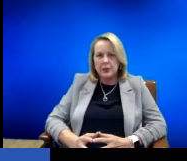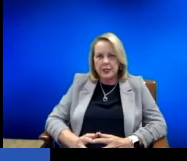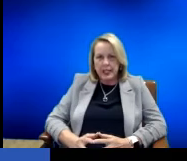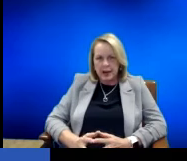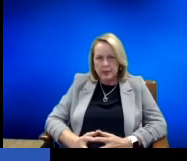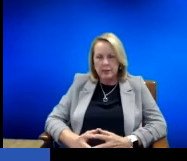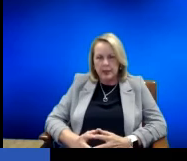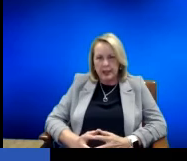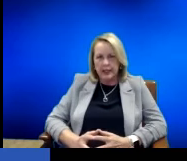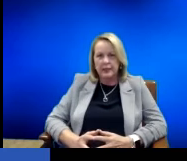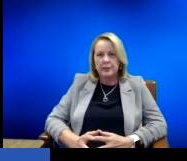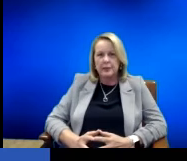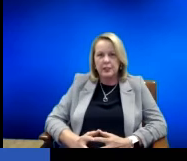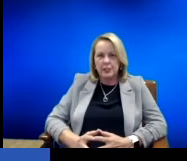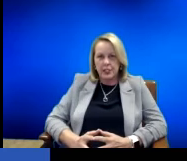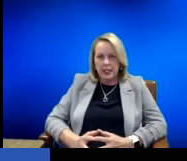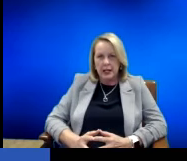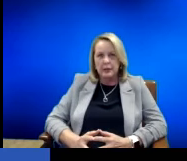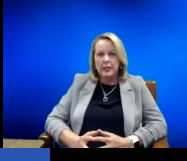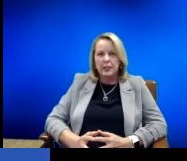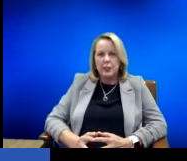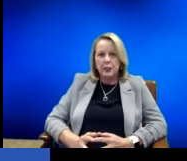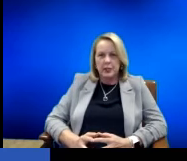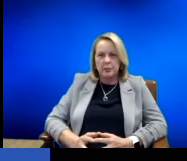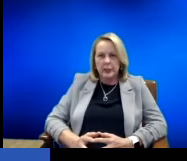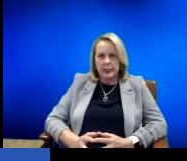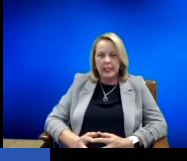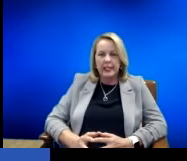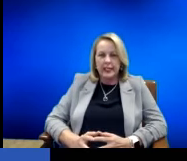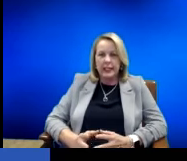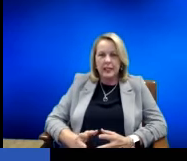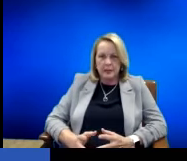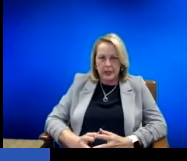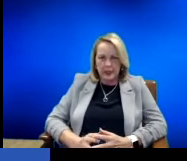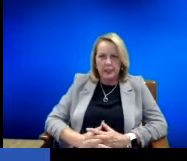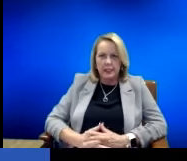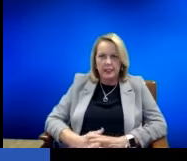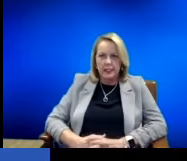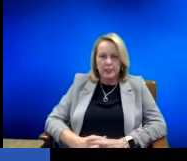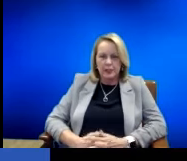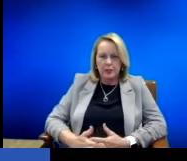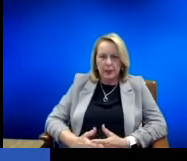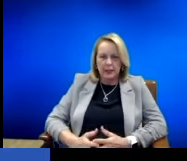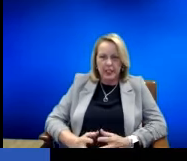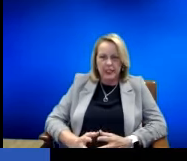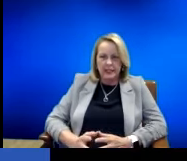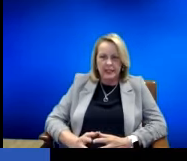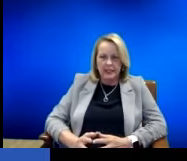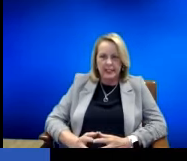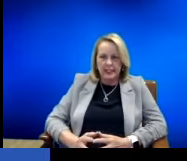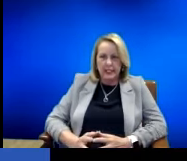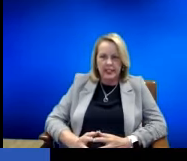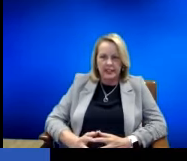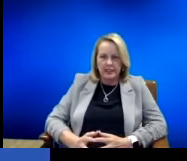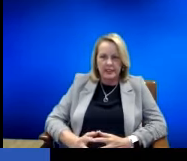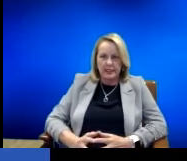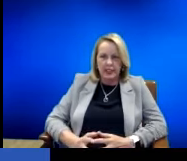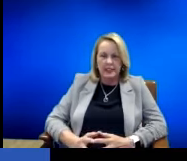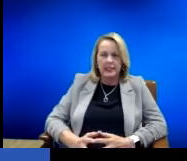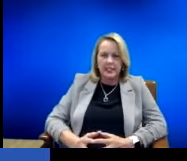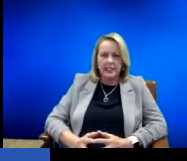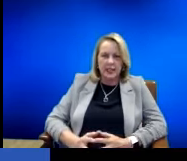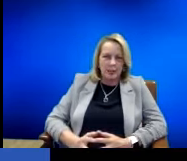to a retirement plan through your job, you could put in up to an additional $12,060